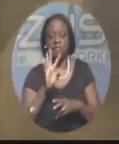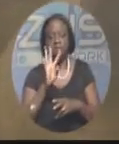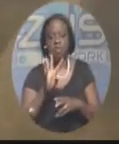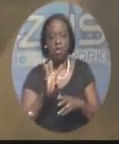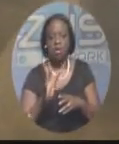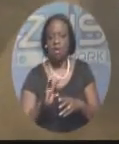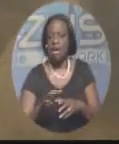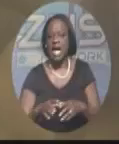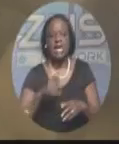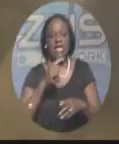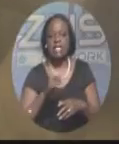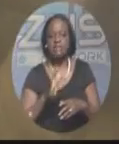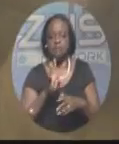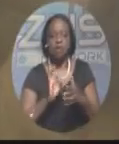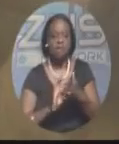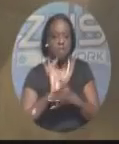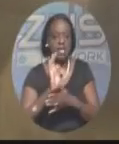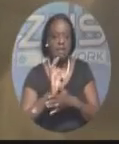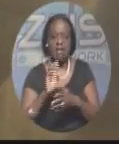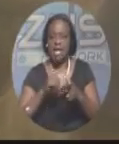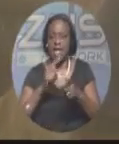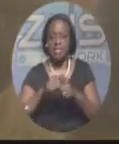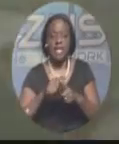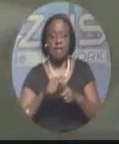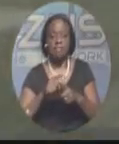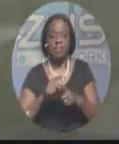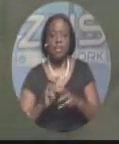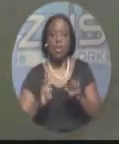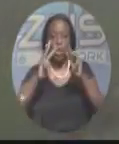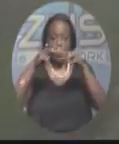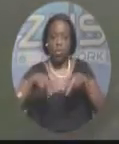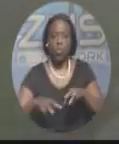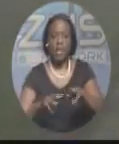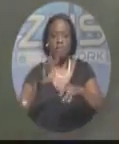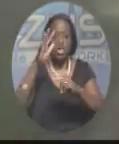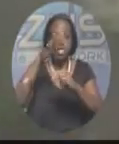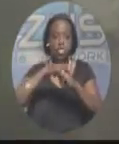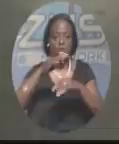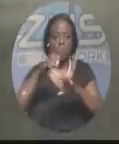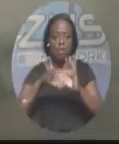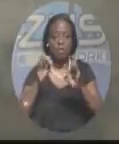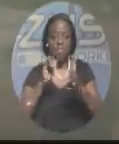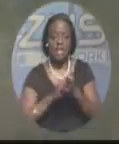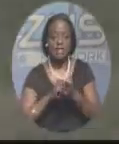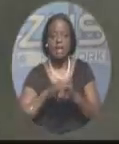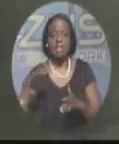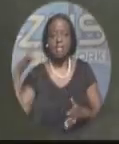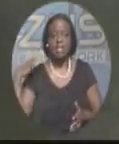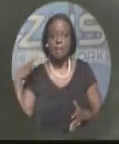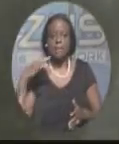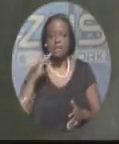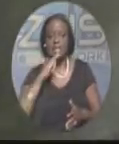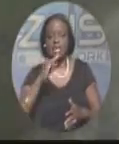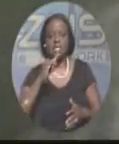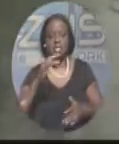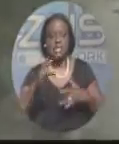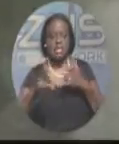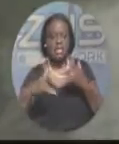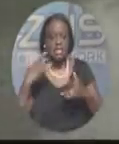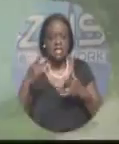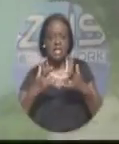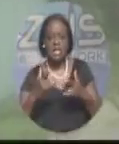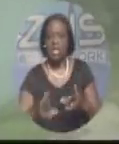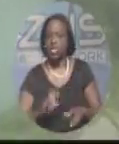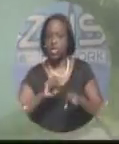at least 4 feet, and then the waves on top of that. It's one of the main concerns right now in the capital, the amount of debris in the